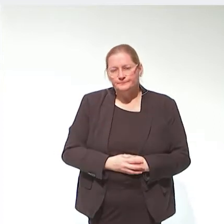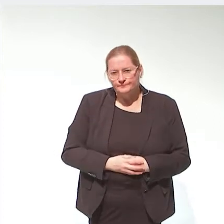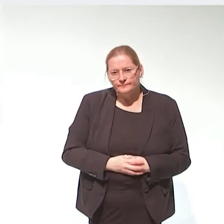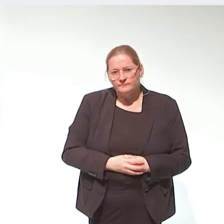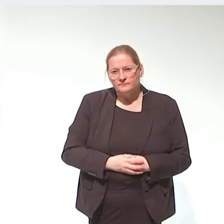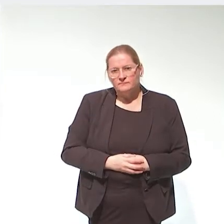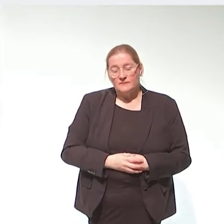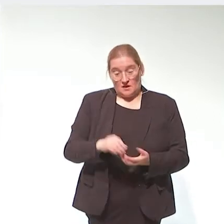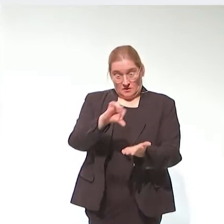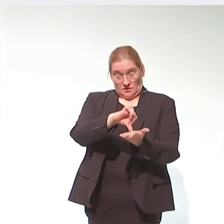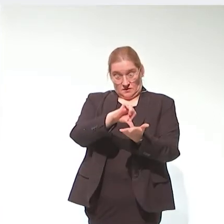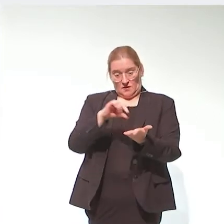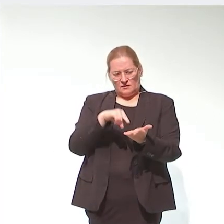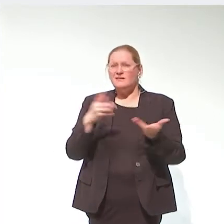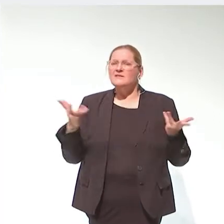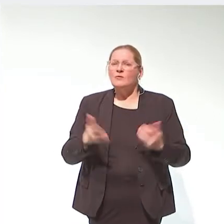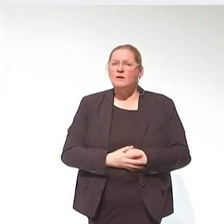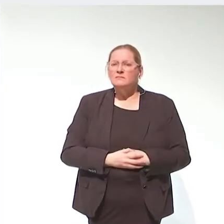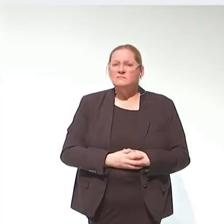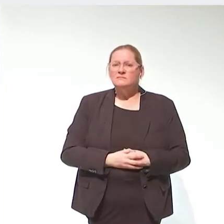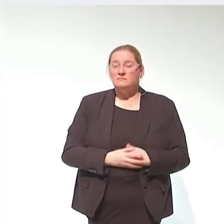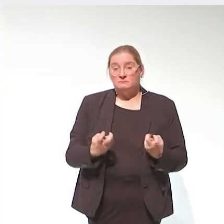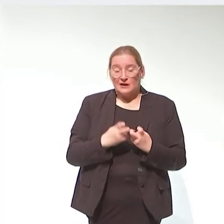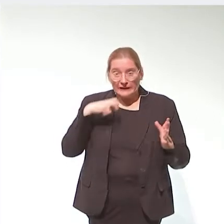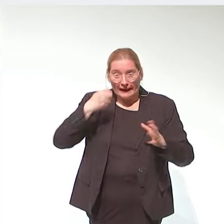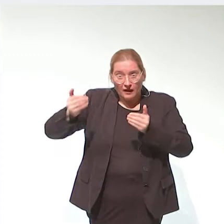to the persons with disabilities. Also, we are